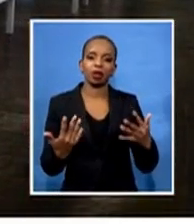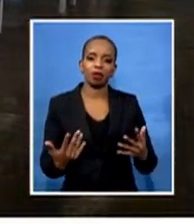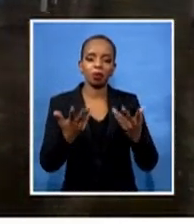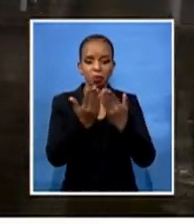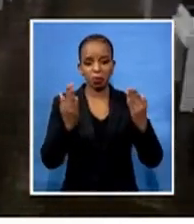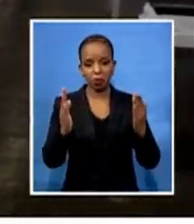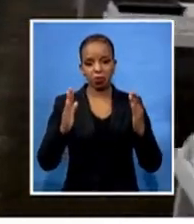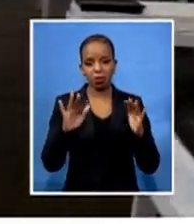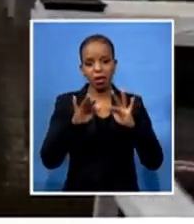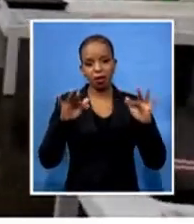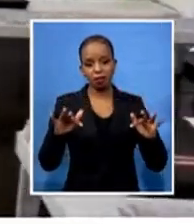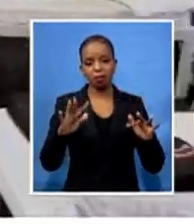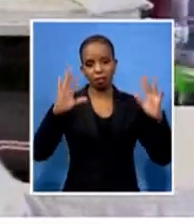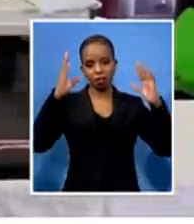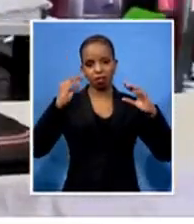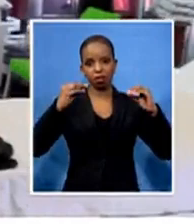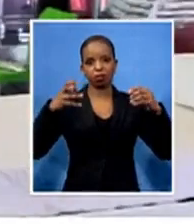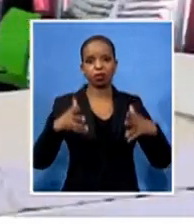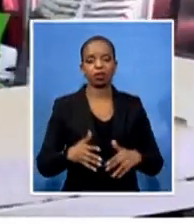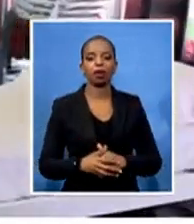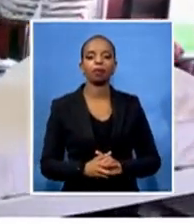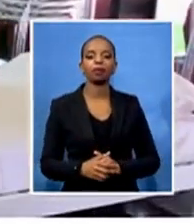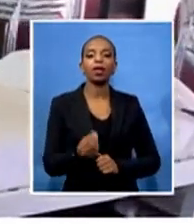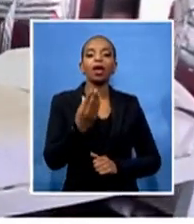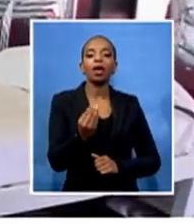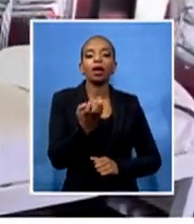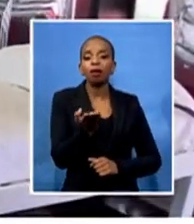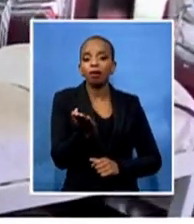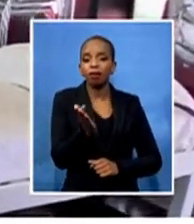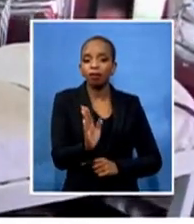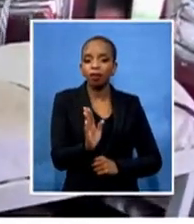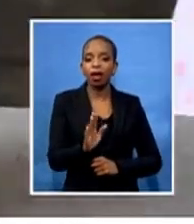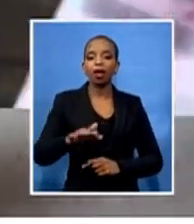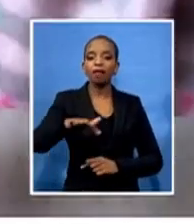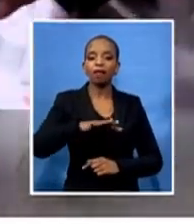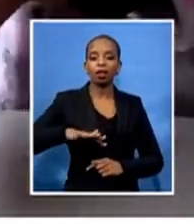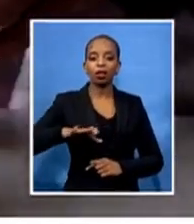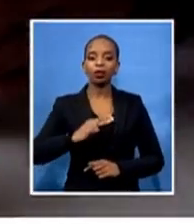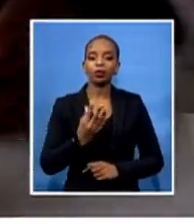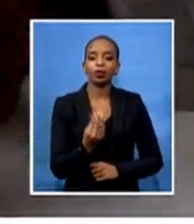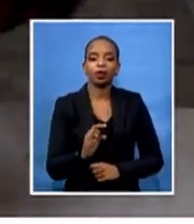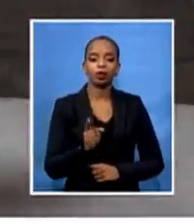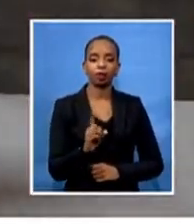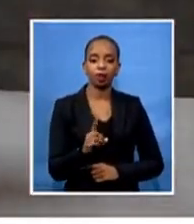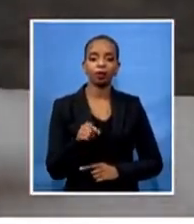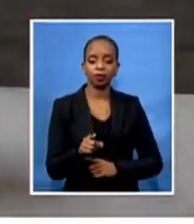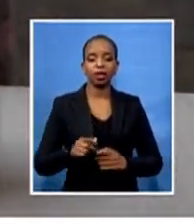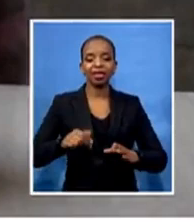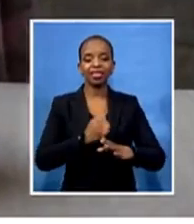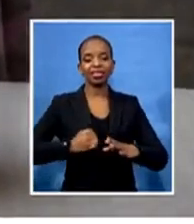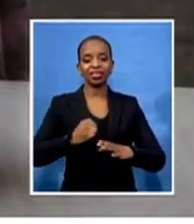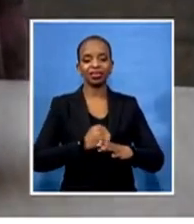equipped bedroom. The venue has ablution areas and a state-of-the-art kitchen. 3 meals a day are on offer